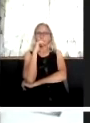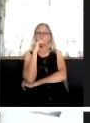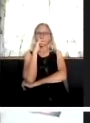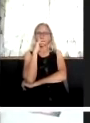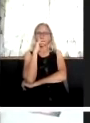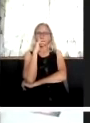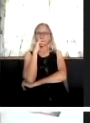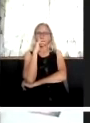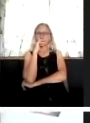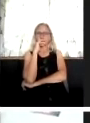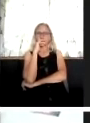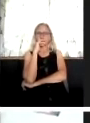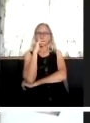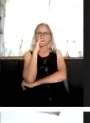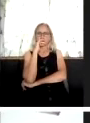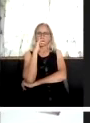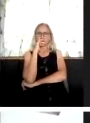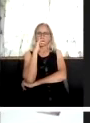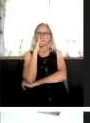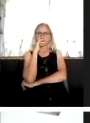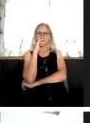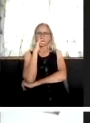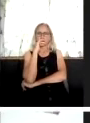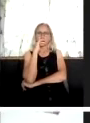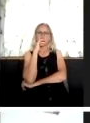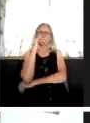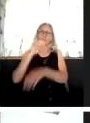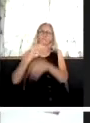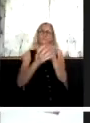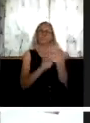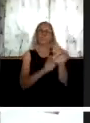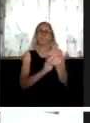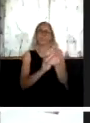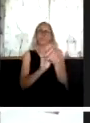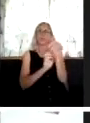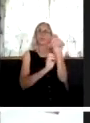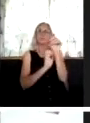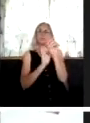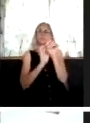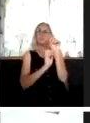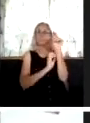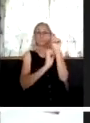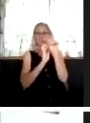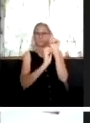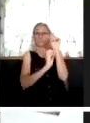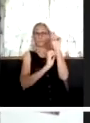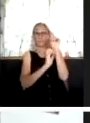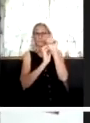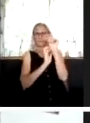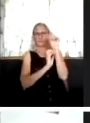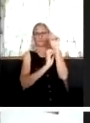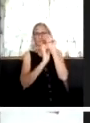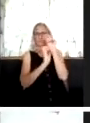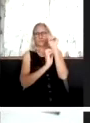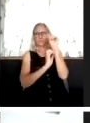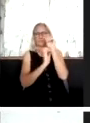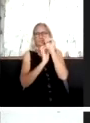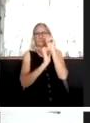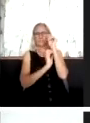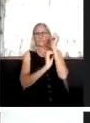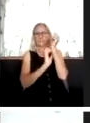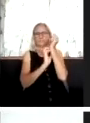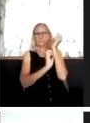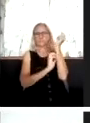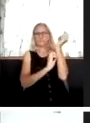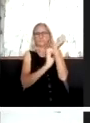to fulfill his assignment. Adam didn't ask God for anything. That's what Jesus said. Do not